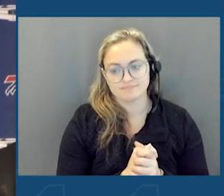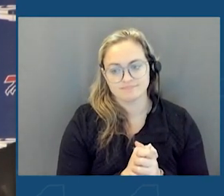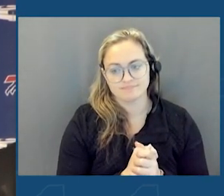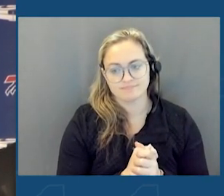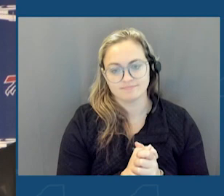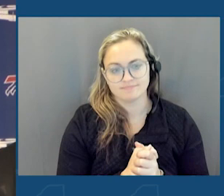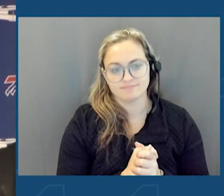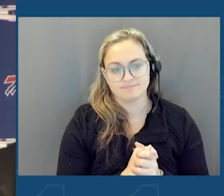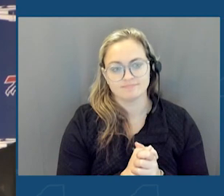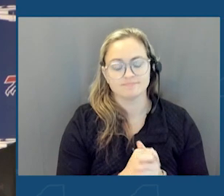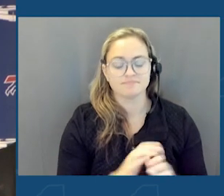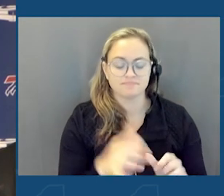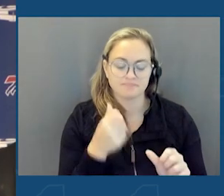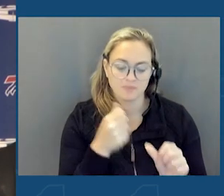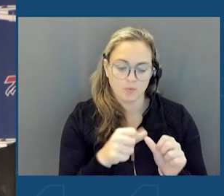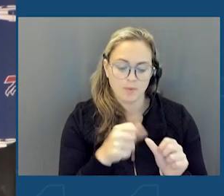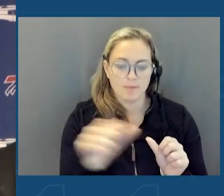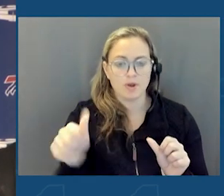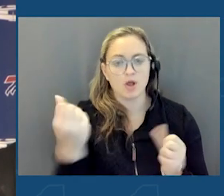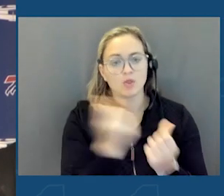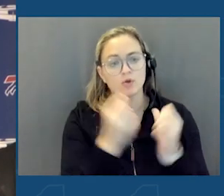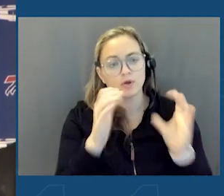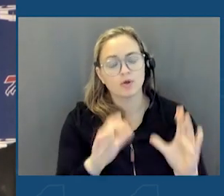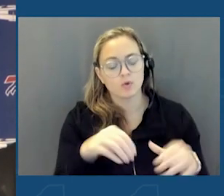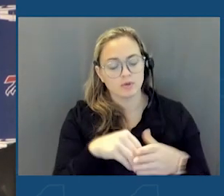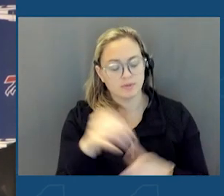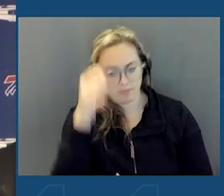We also remember other heroes in Buffalo